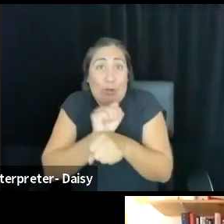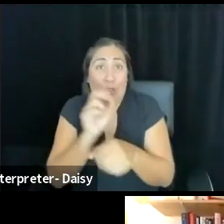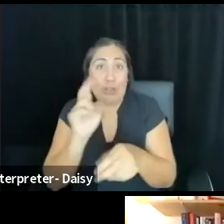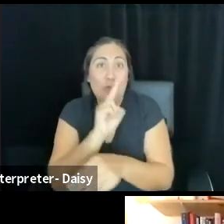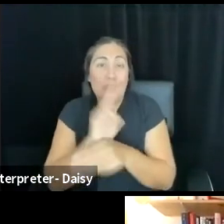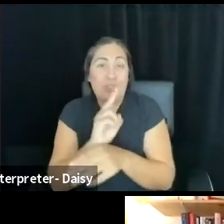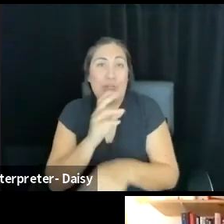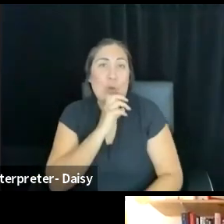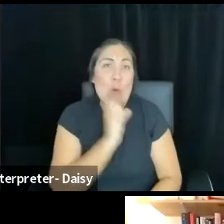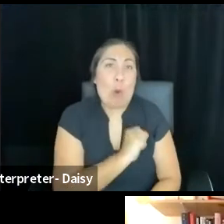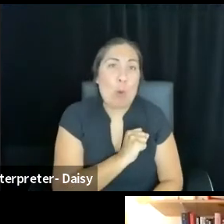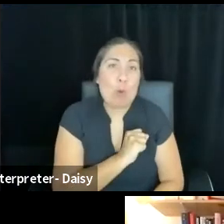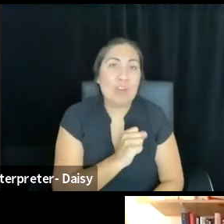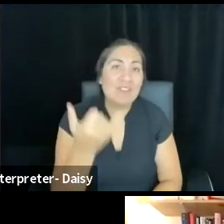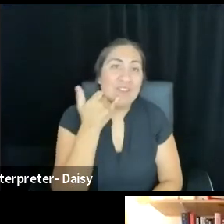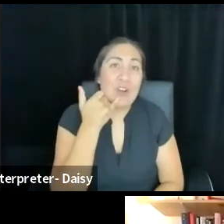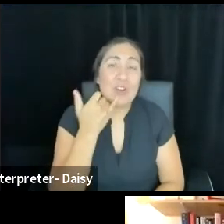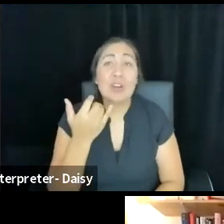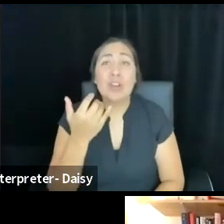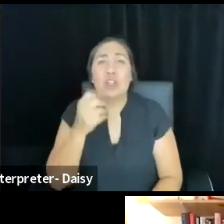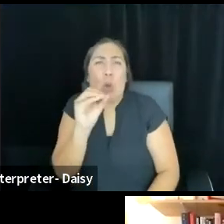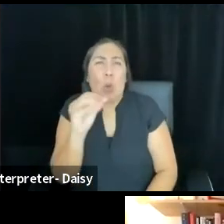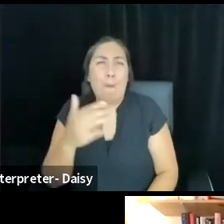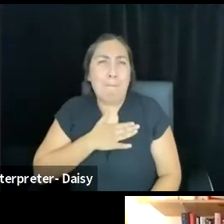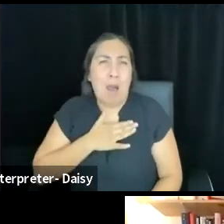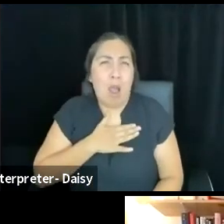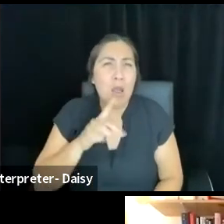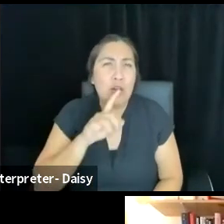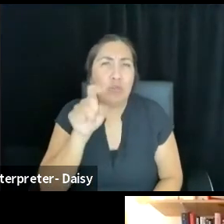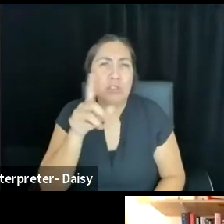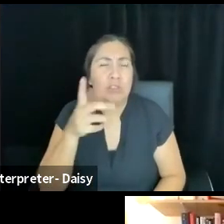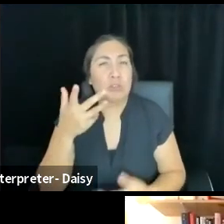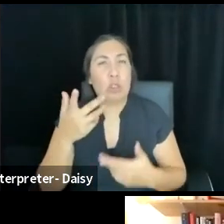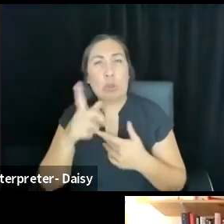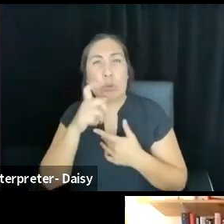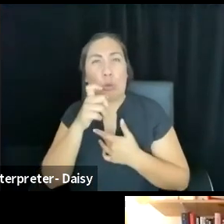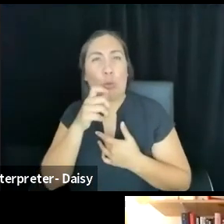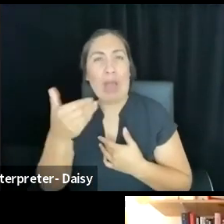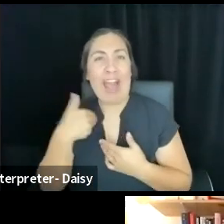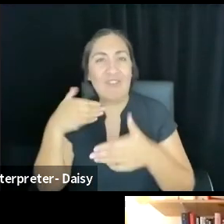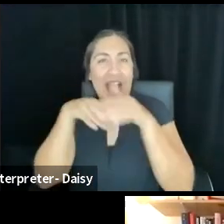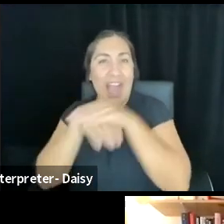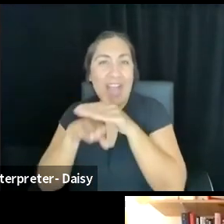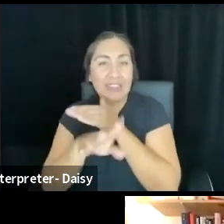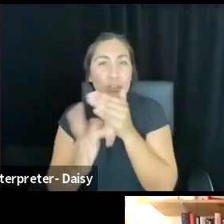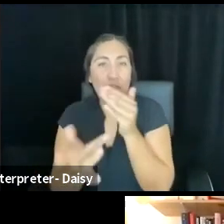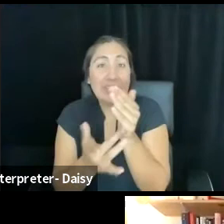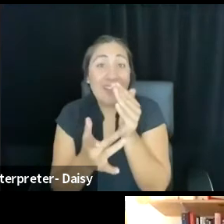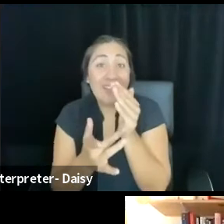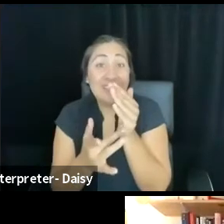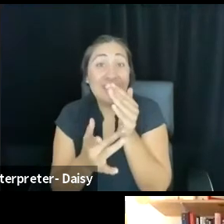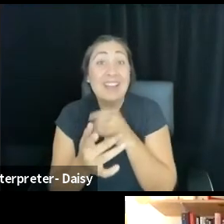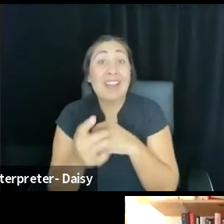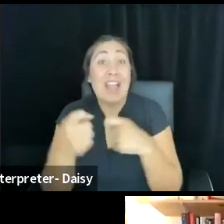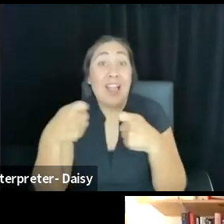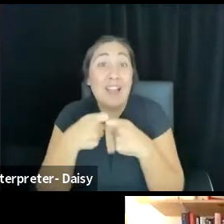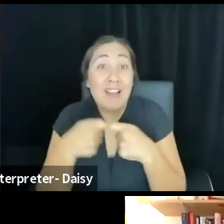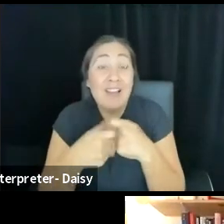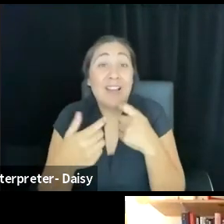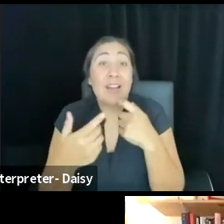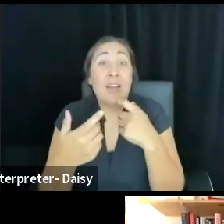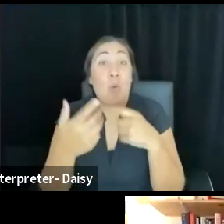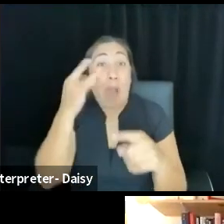I truly question who has access to technology, because that immediately eliminates a lot of people.